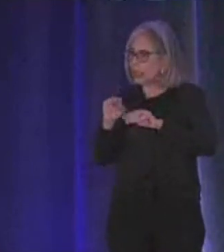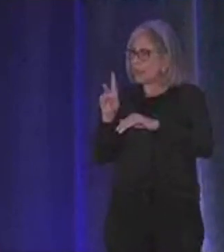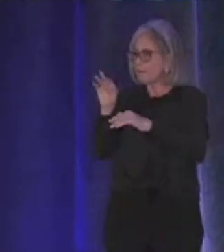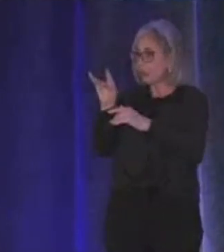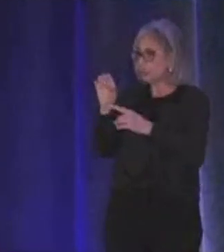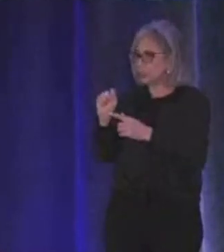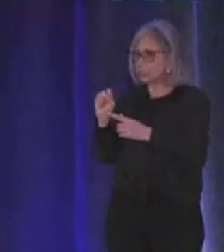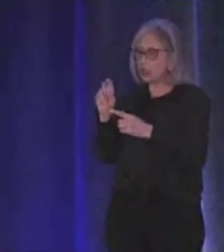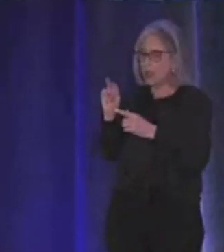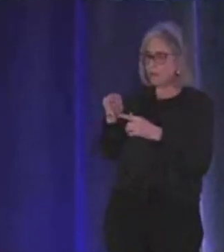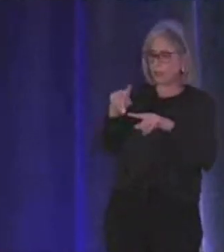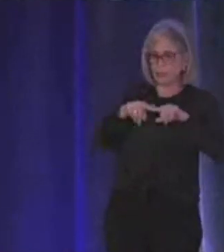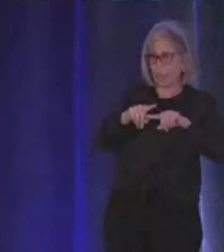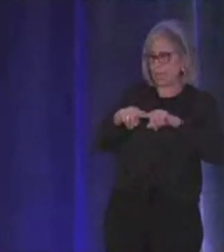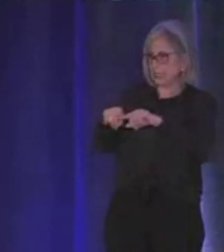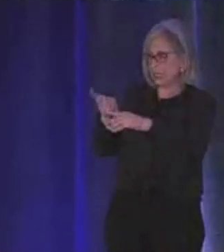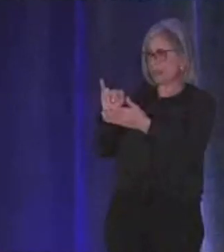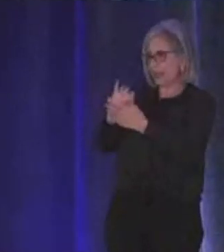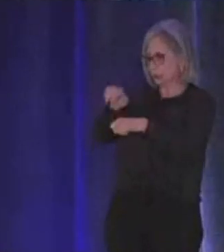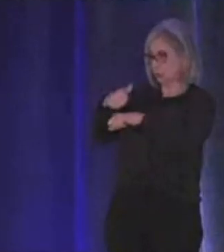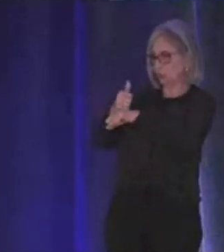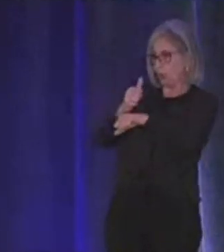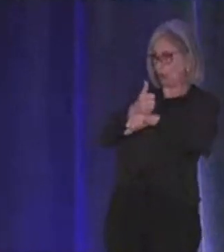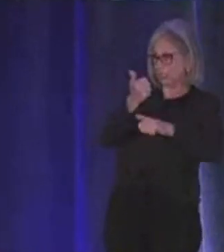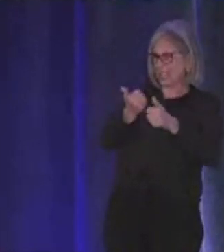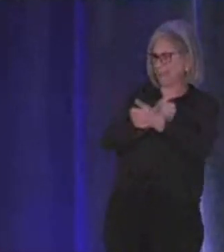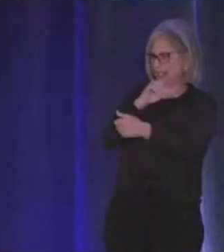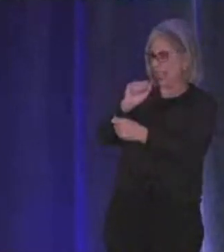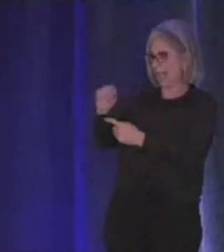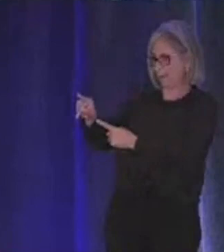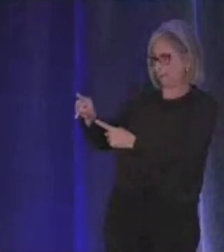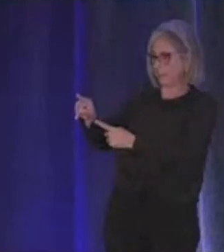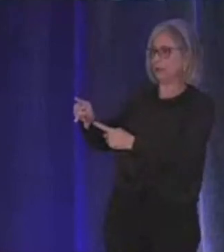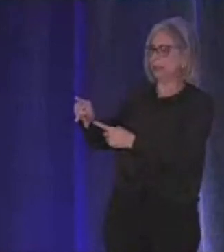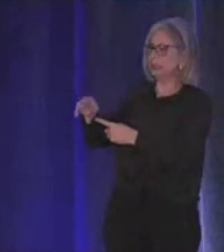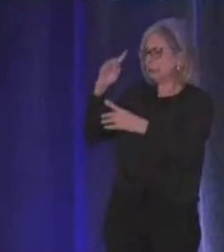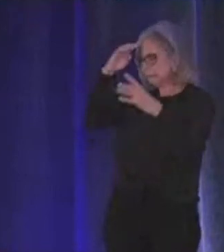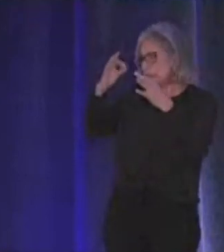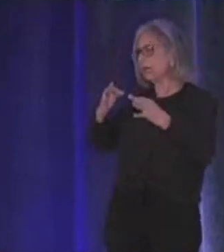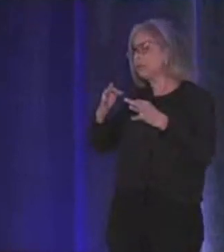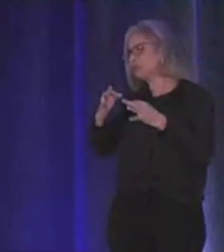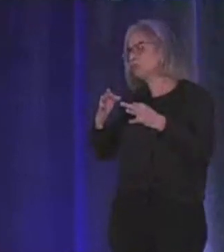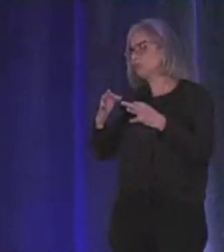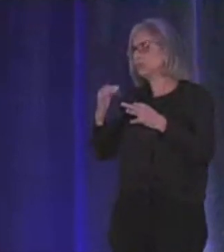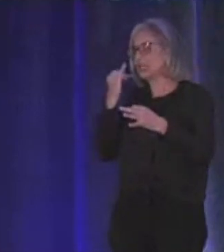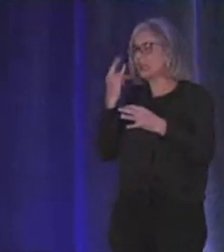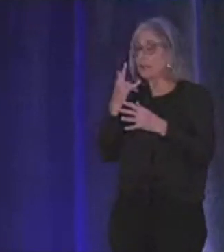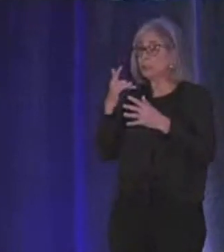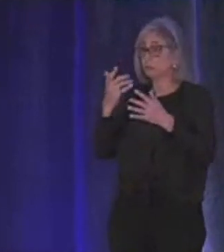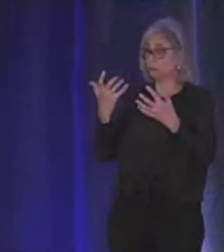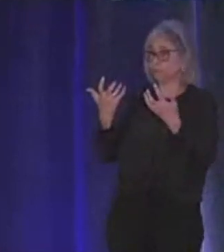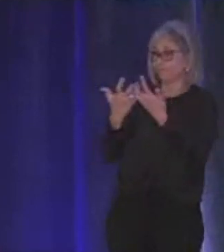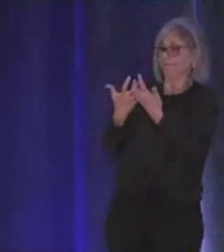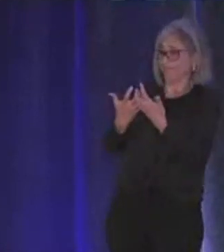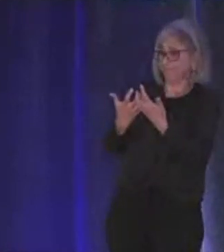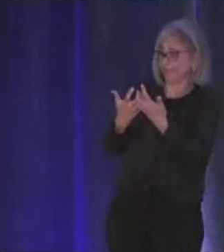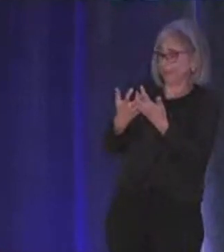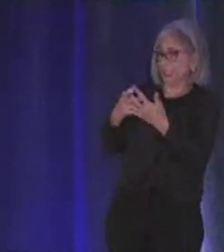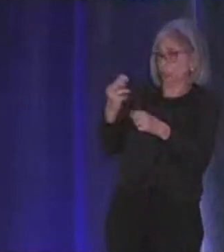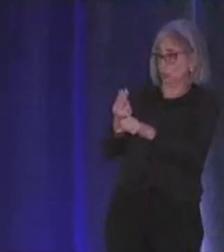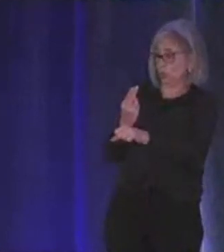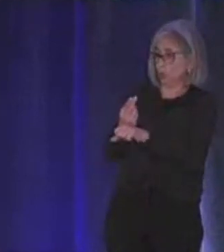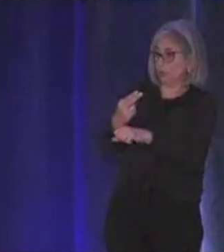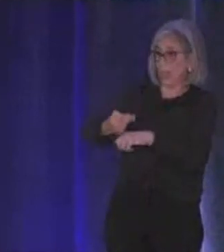versions of the dependencies that are installed in each app, and it can determine if they are compatible, and it will use